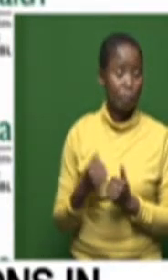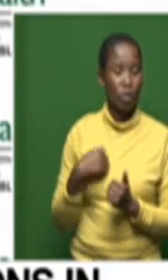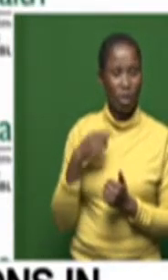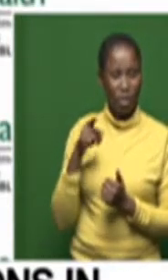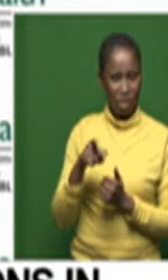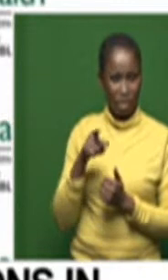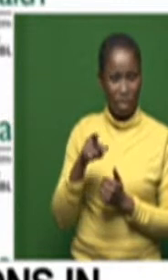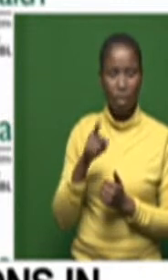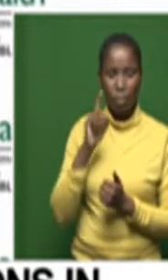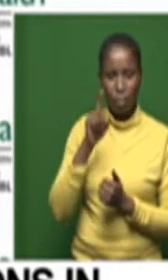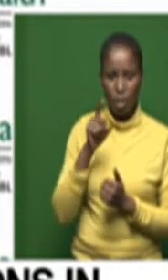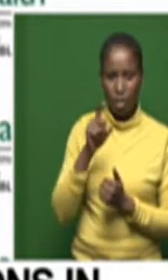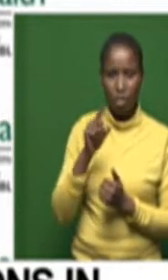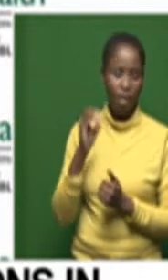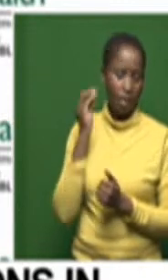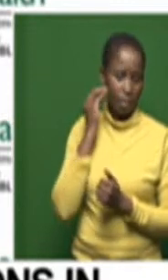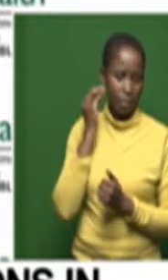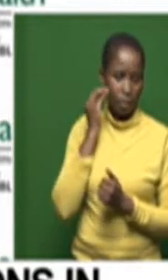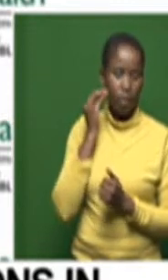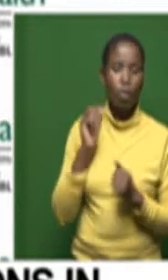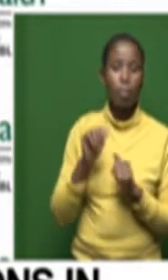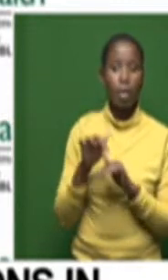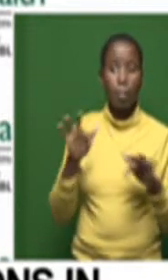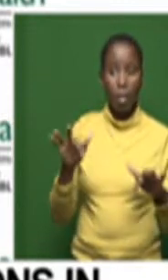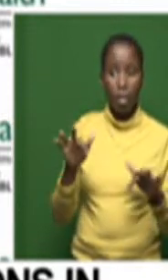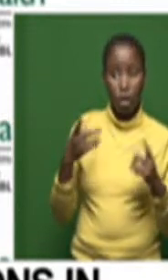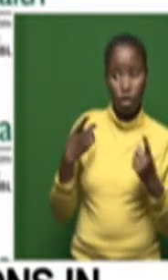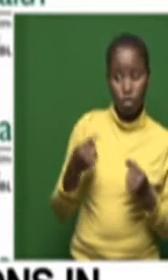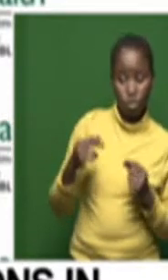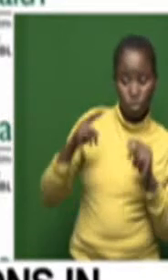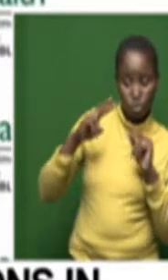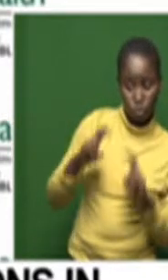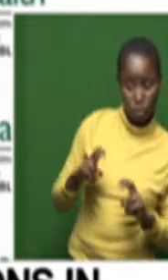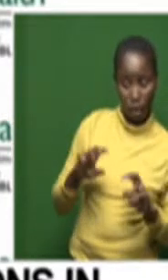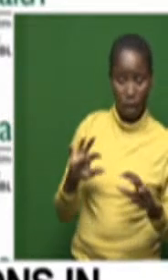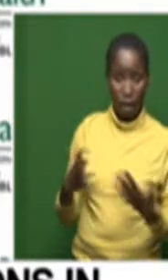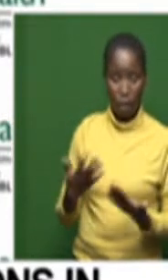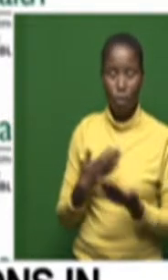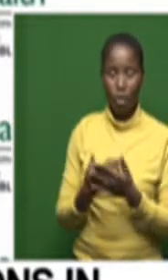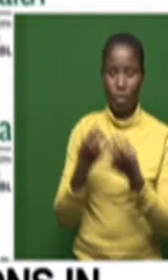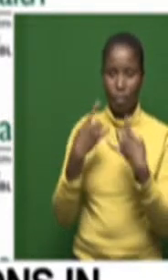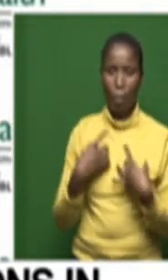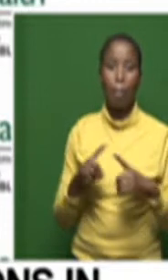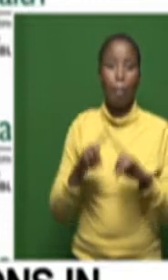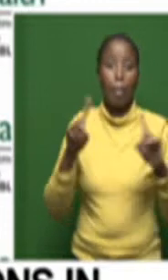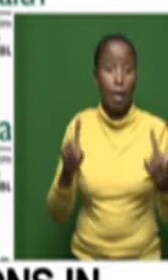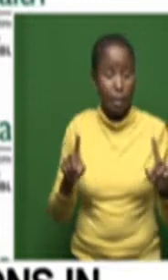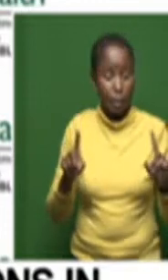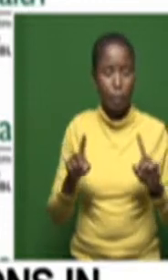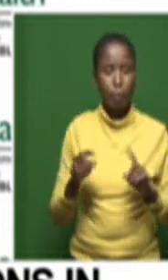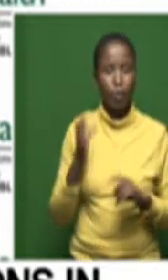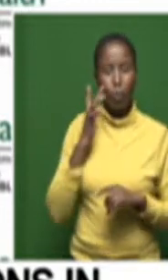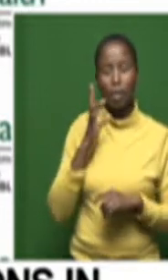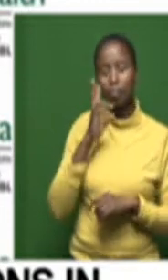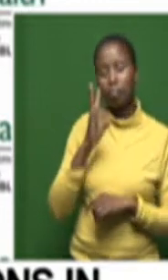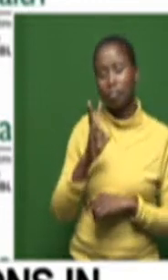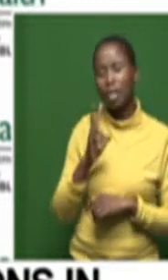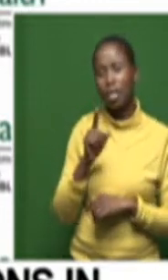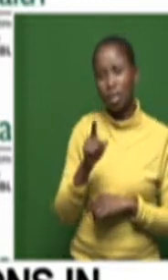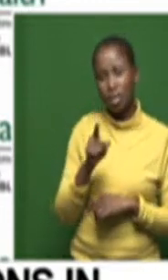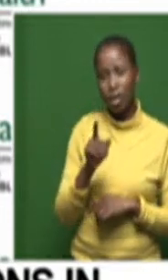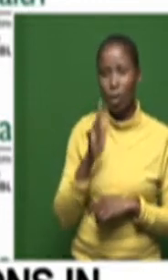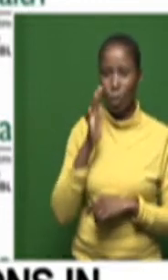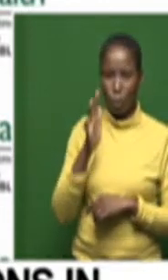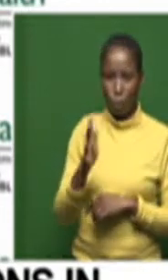our modelers, those who give us modeling. But from the look of things, it's going to take some